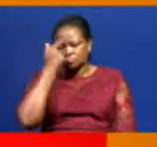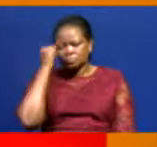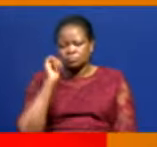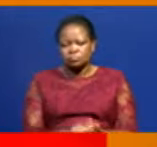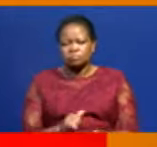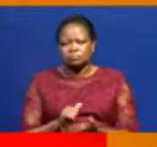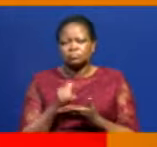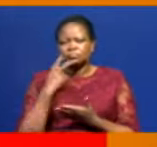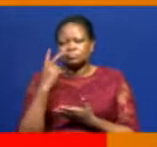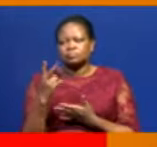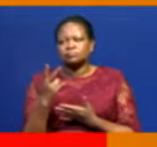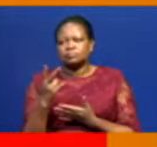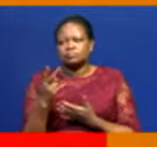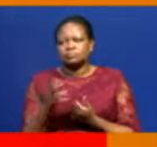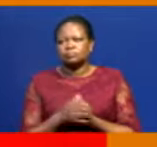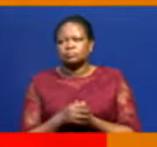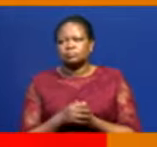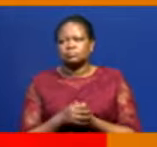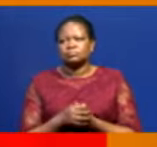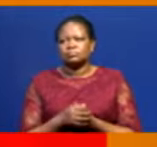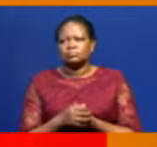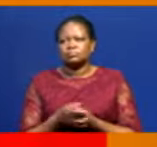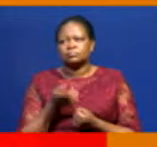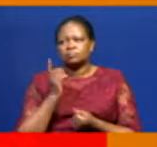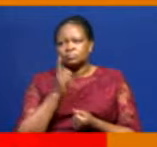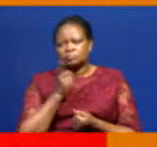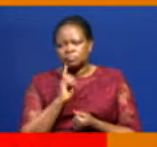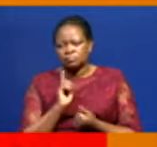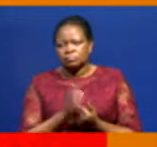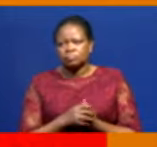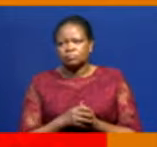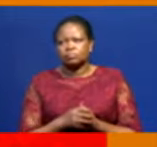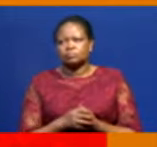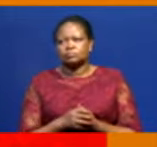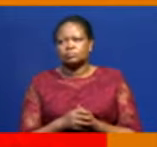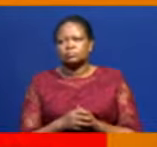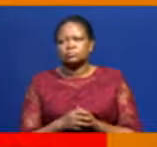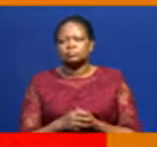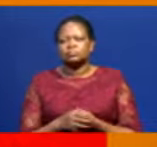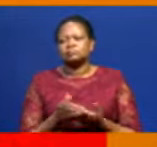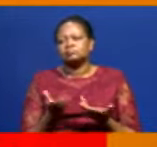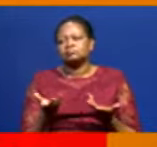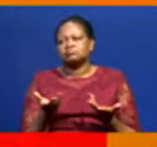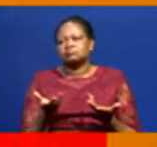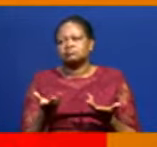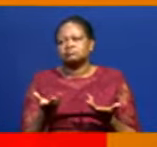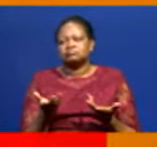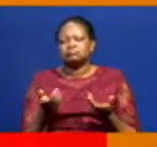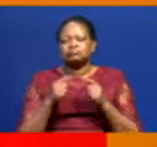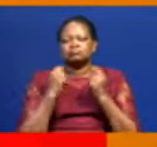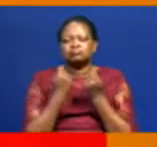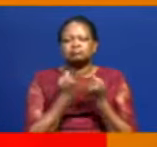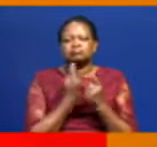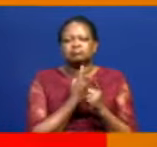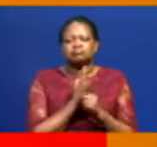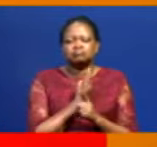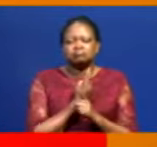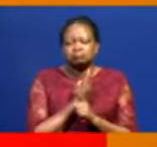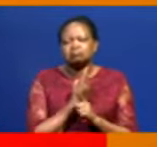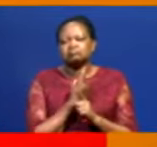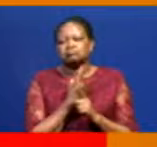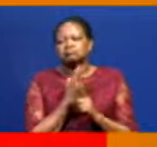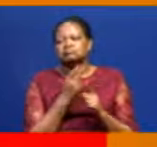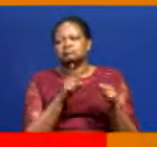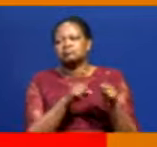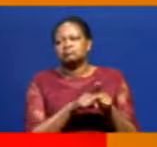seen the threat or existential threat of the ethnic composition as